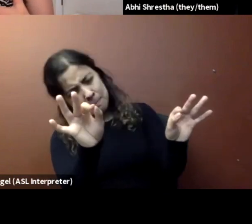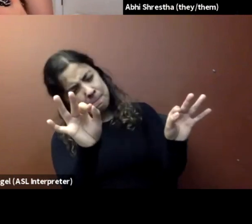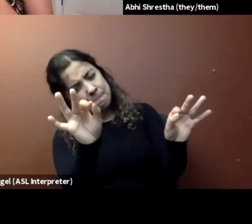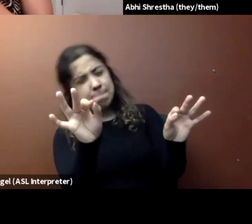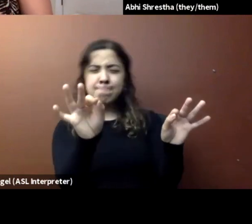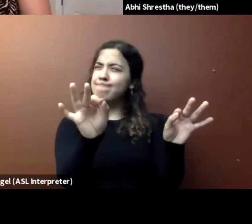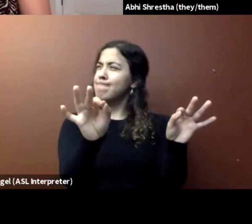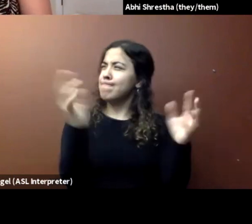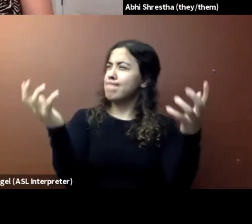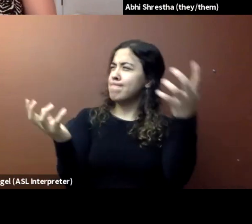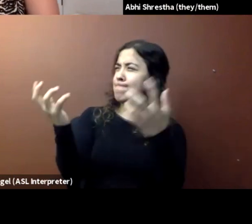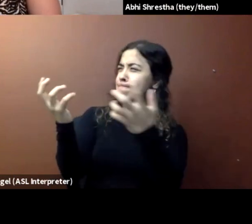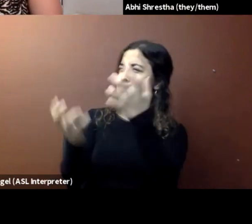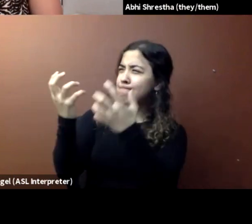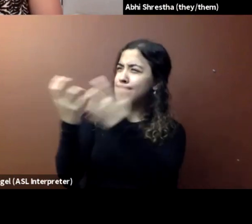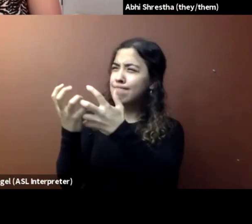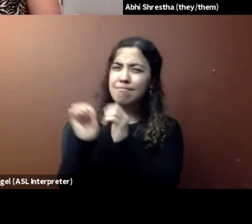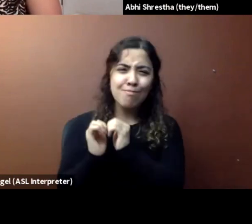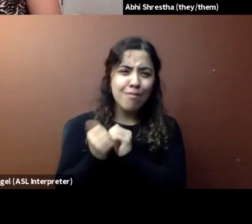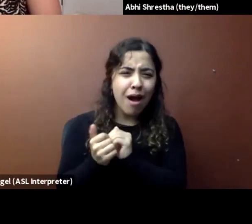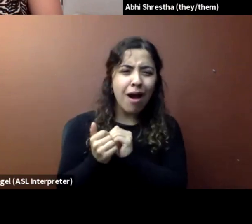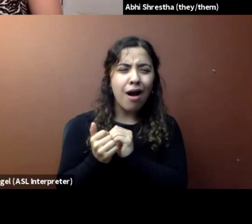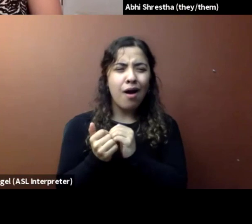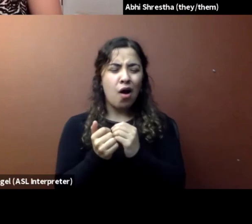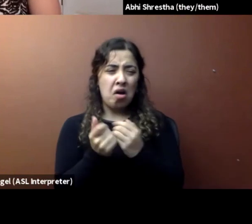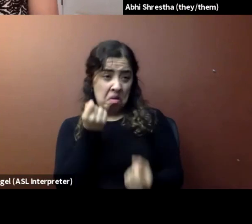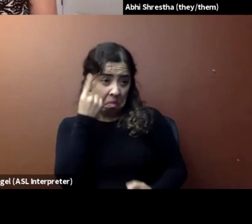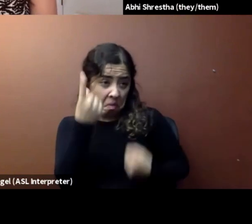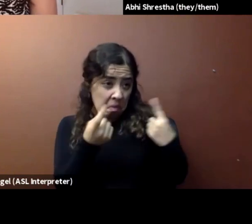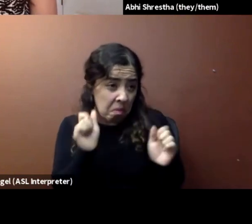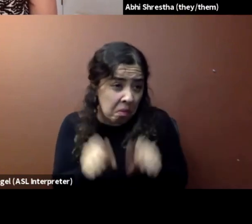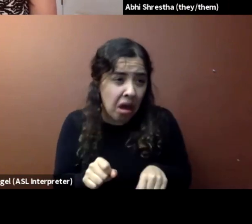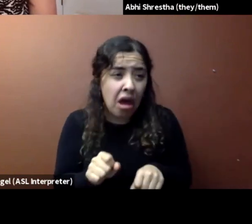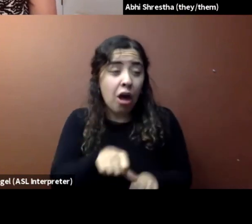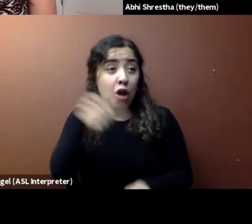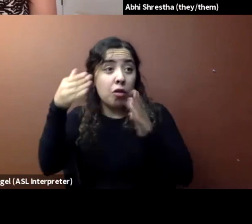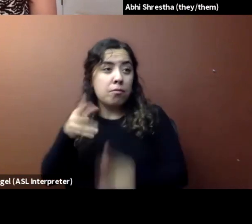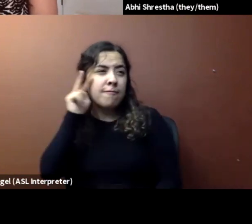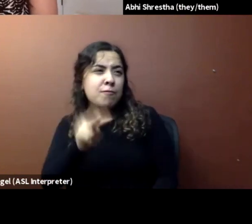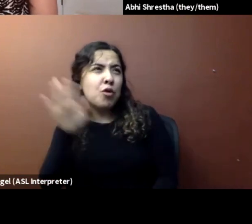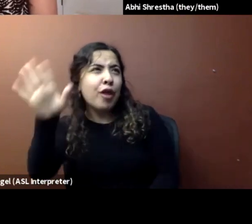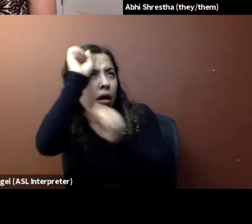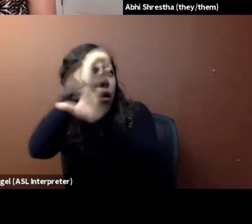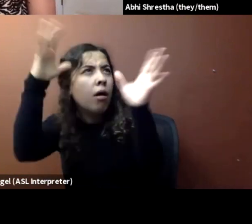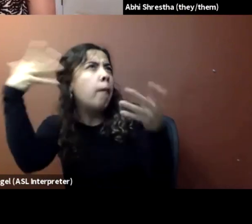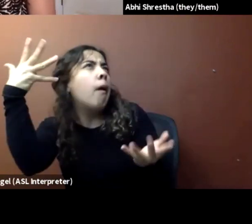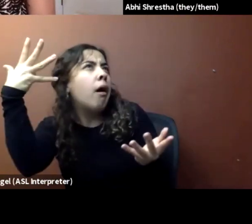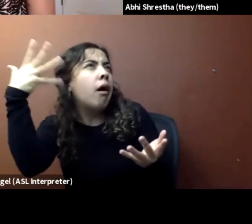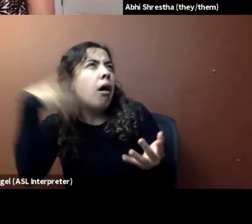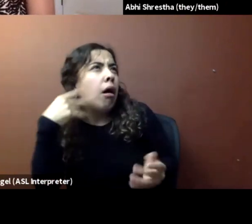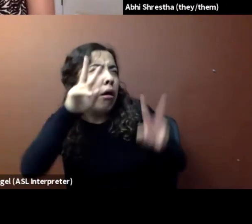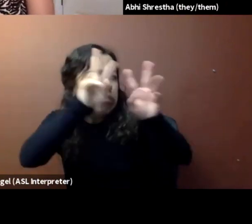this communicate something important to a reader? But when I am just writing